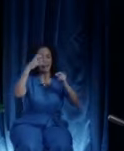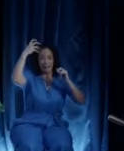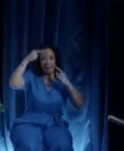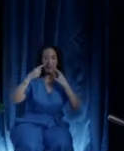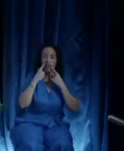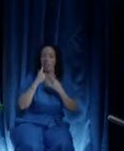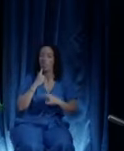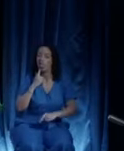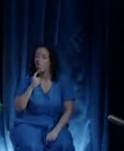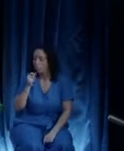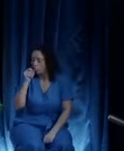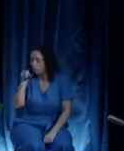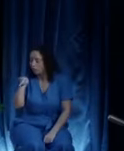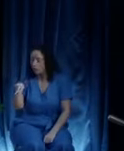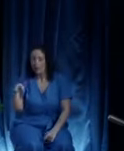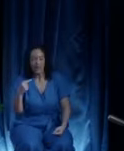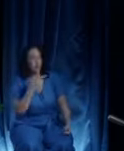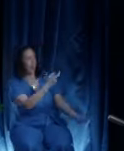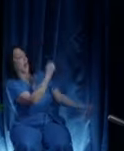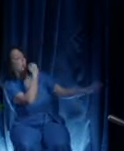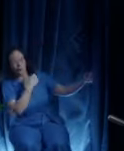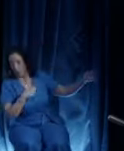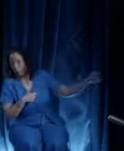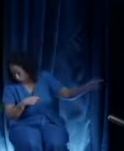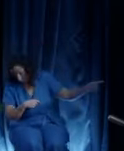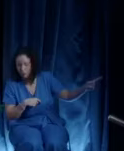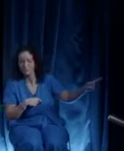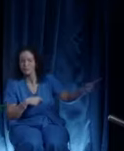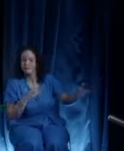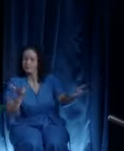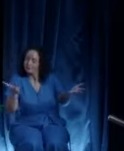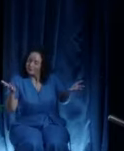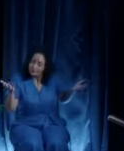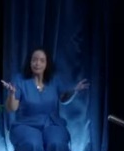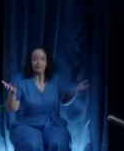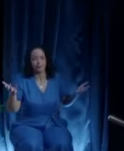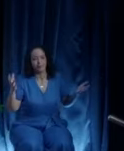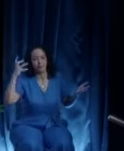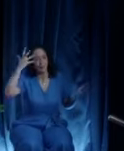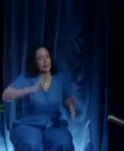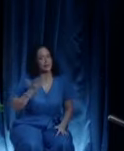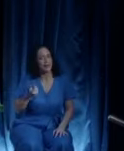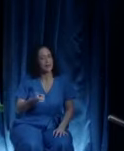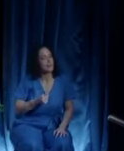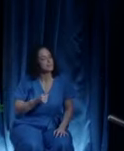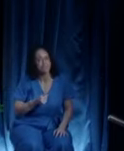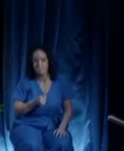do. So, you know, if you're kissed, just, no matter how dirty the beard, just